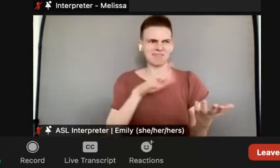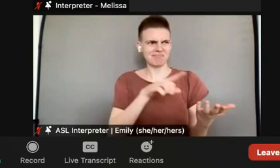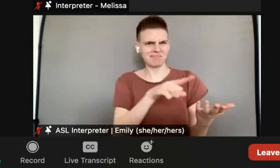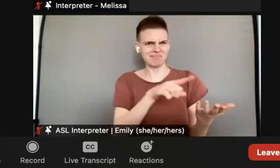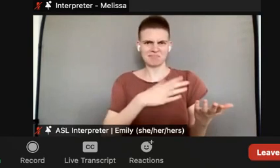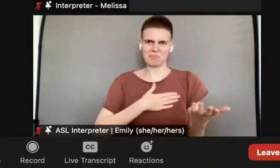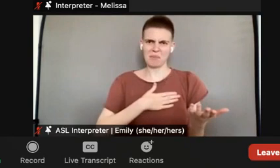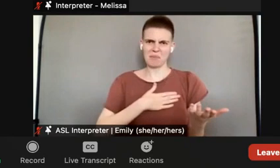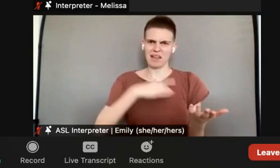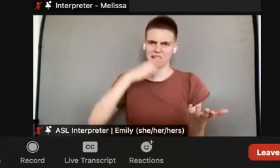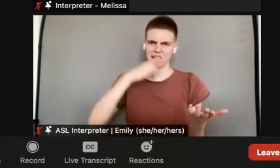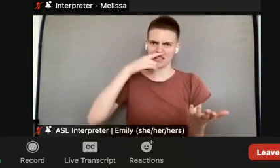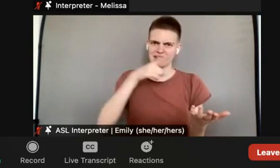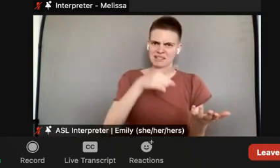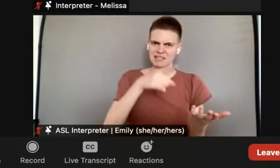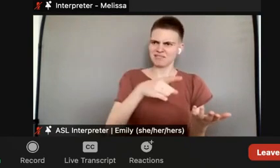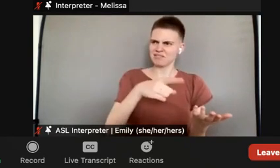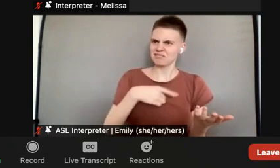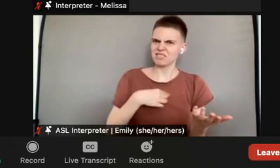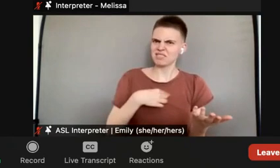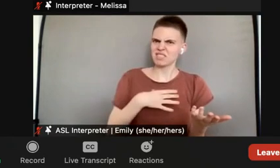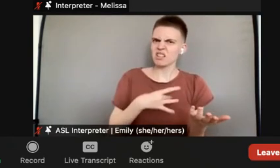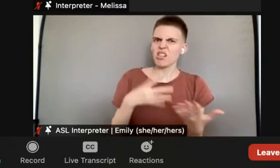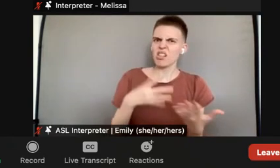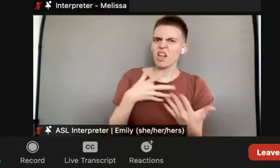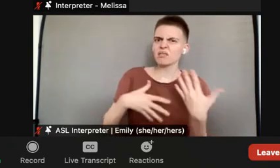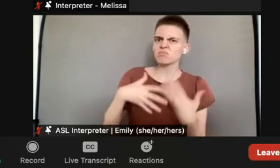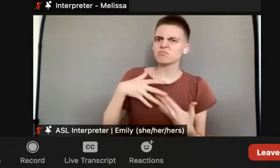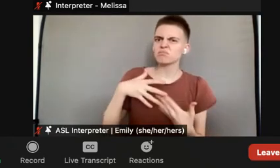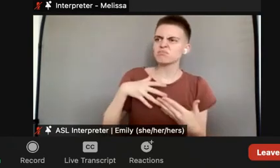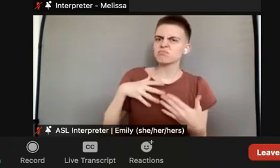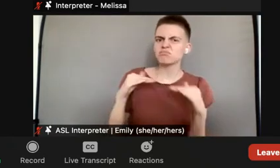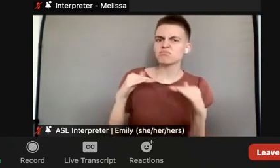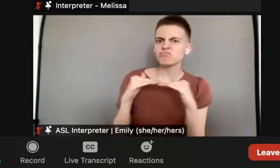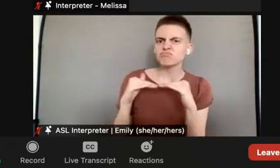work on helping them like to be with both.